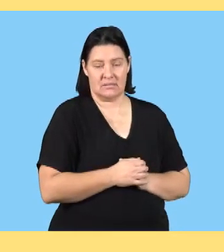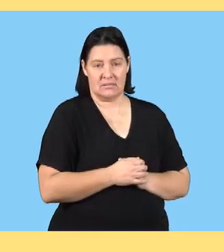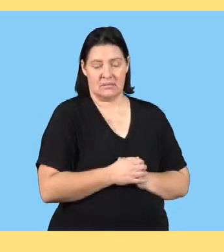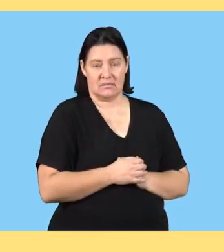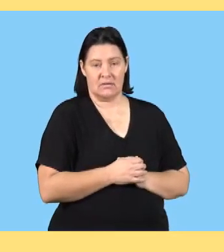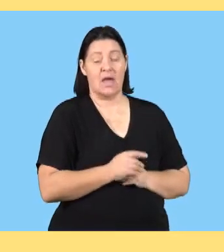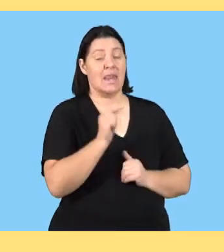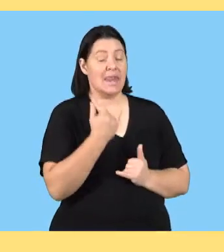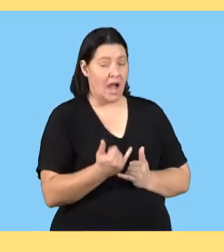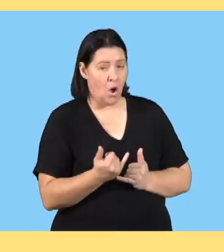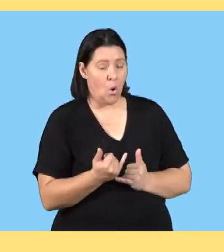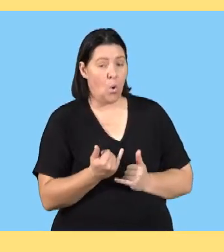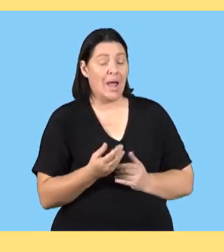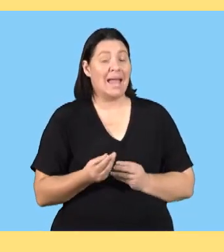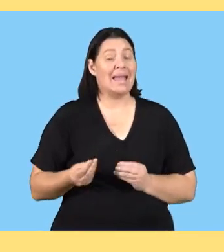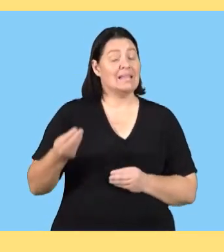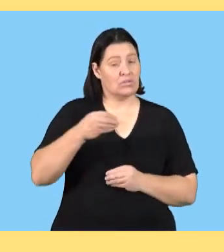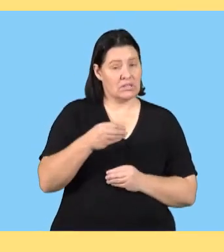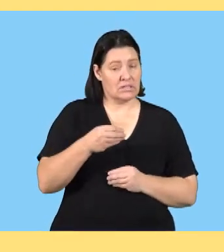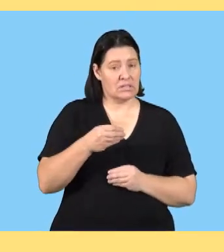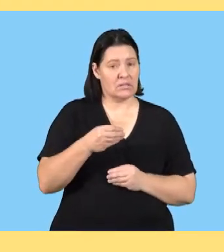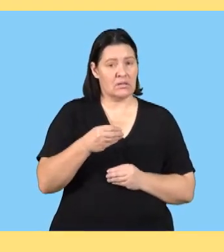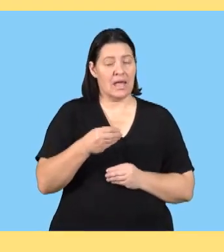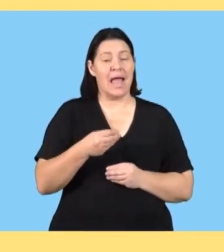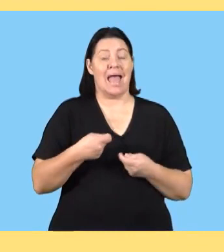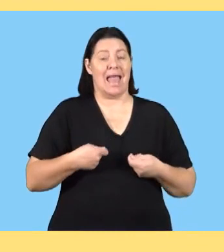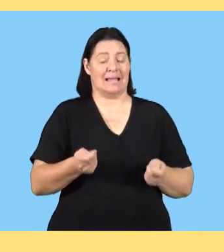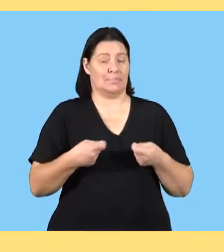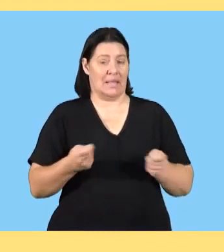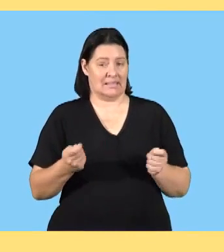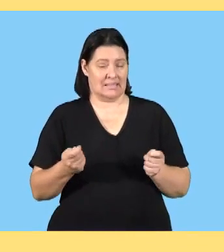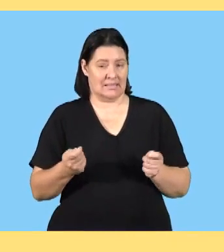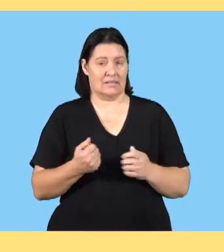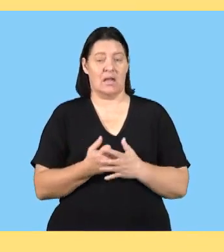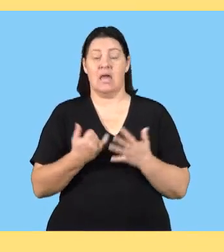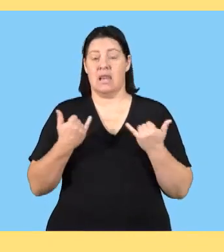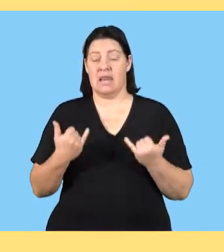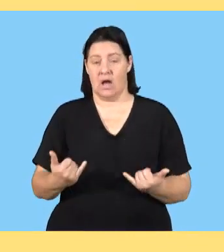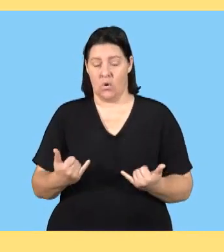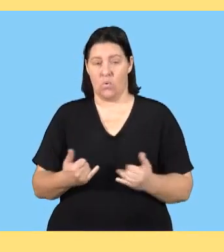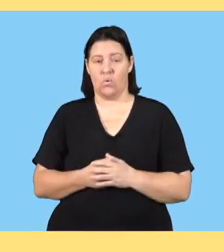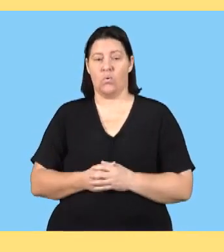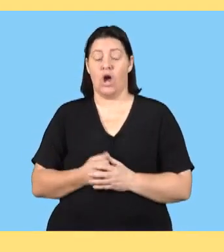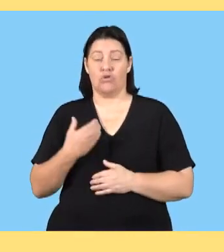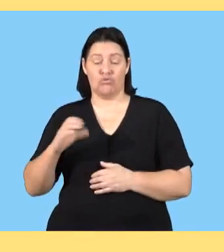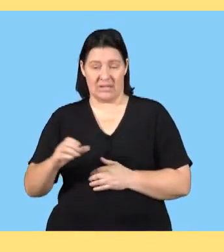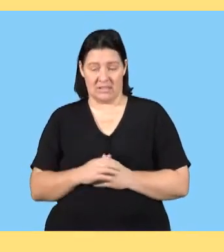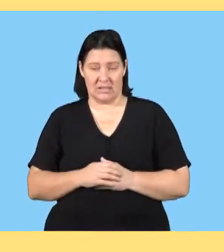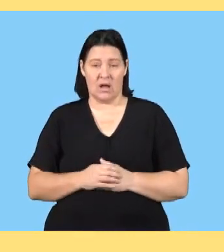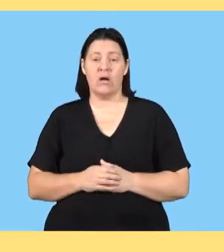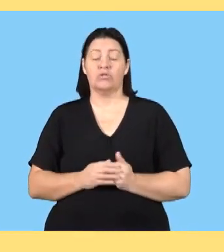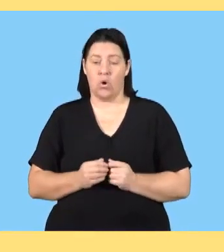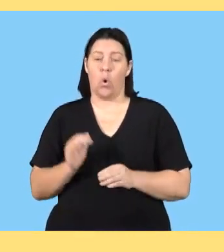this case, the interest becomes interest expense. So we're going to debit now interest on